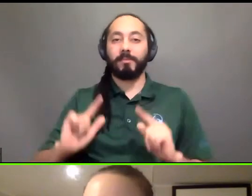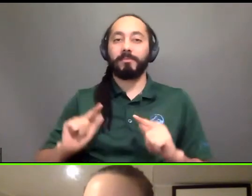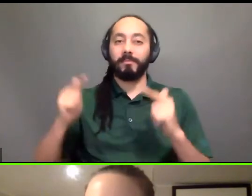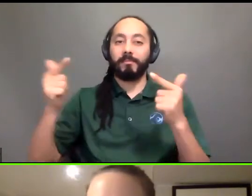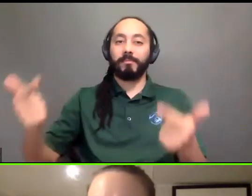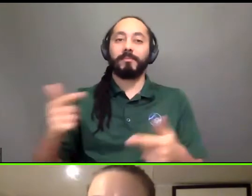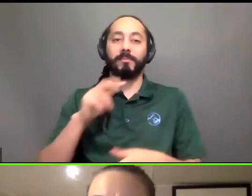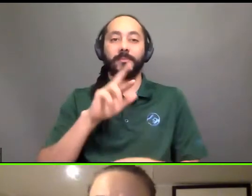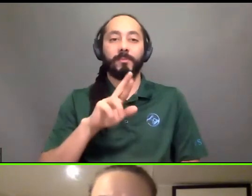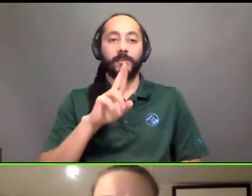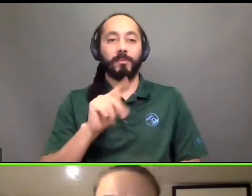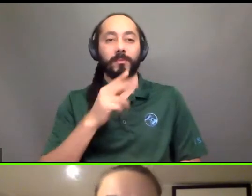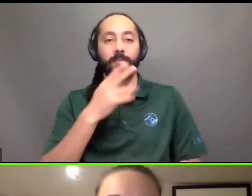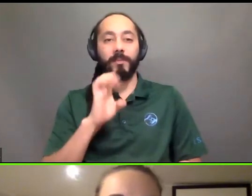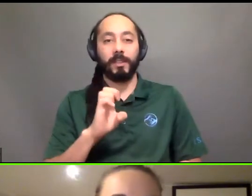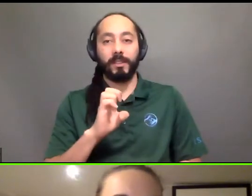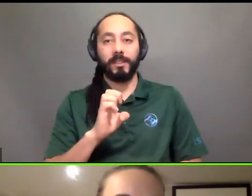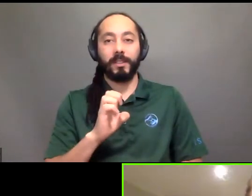Ruthie